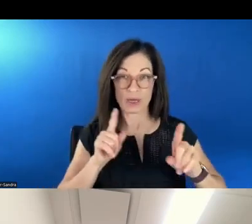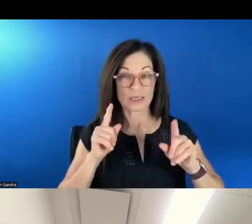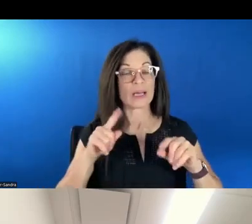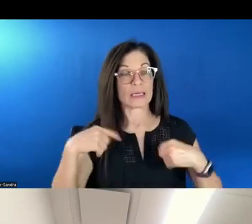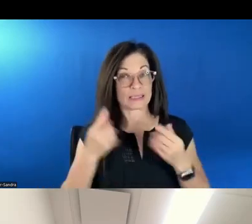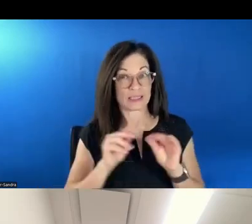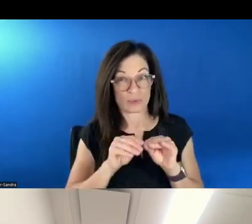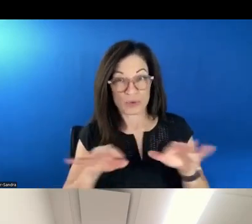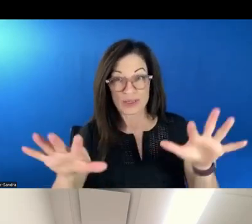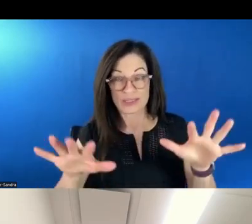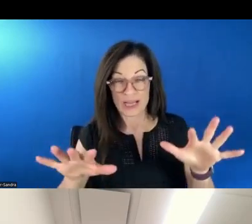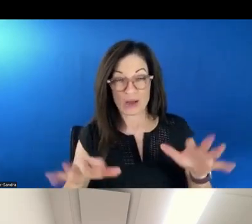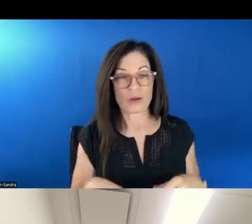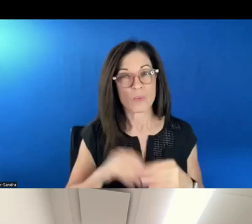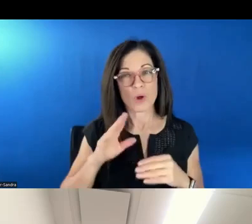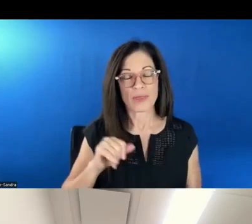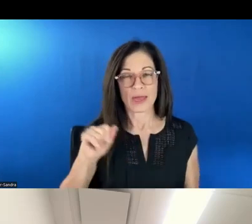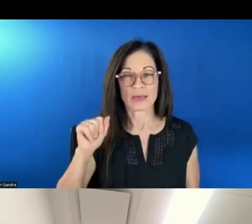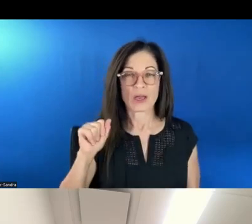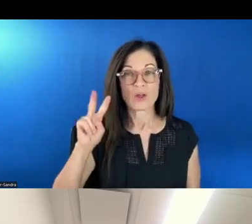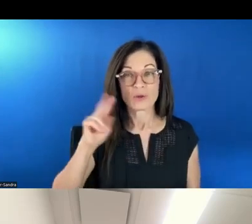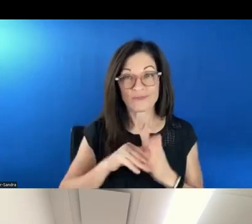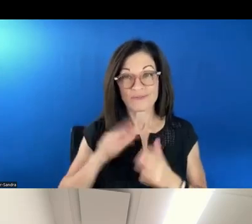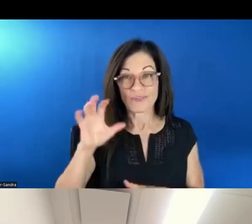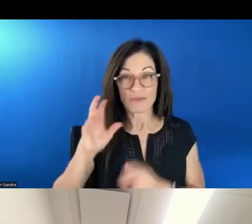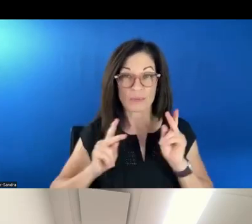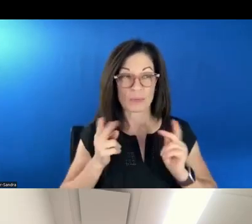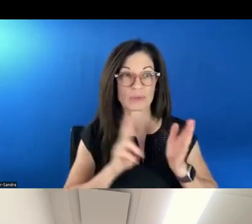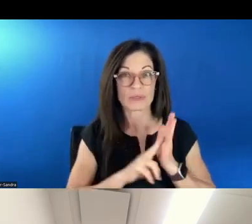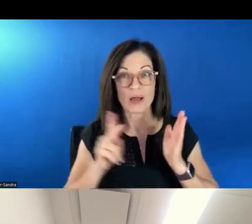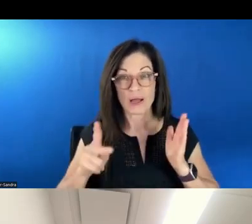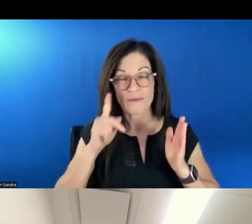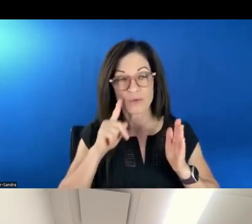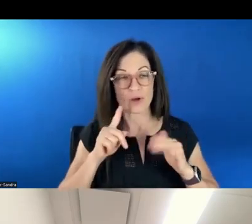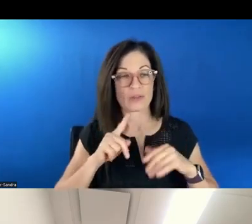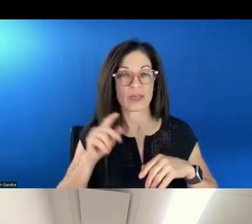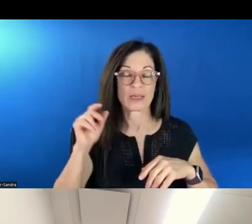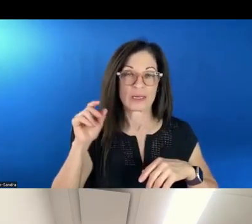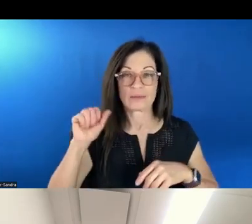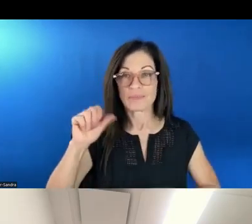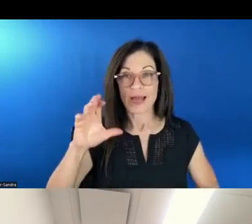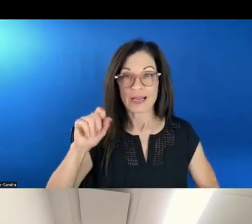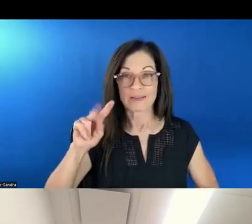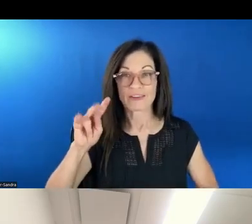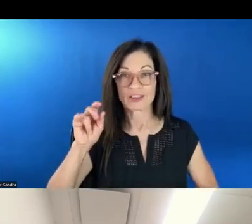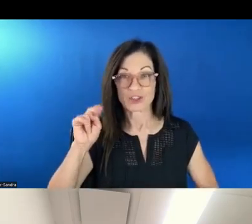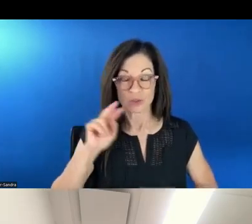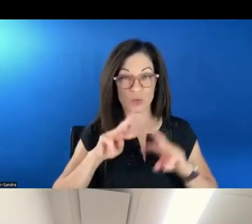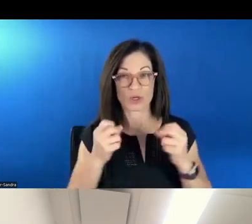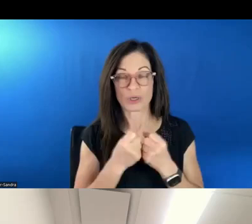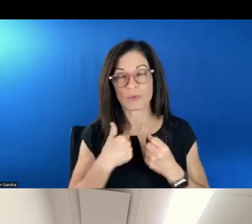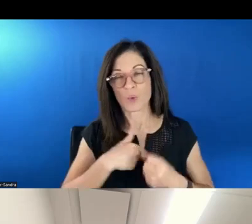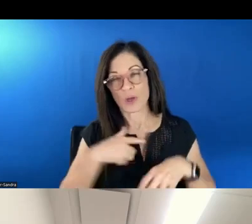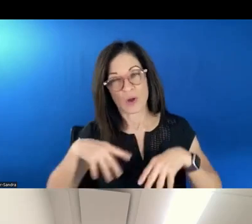the world, with more than 2,500 people signing up for the activation workshop we hosted on